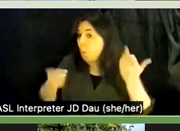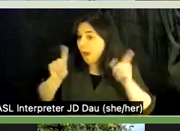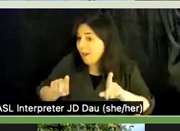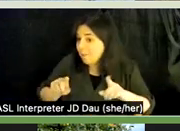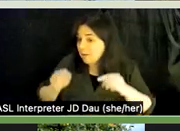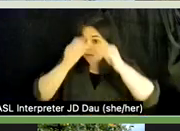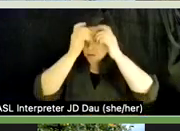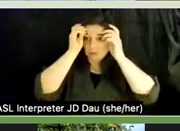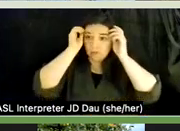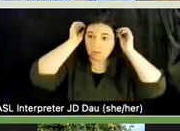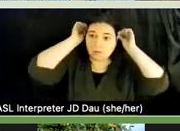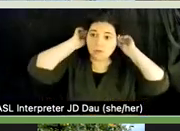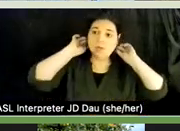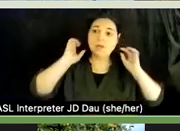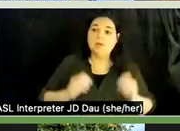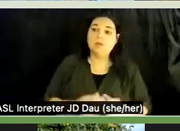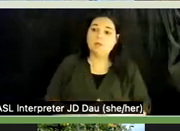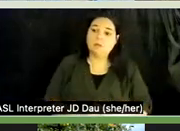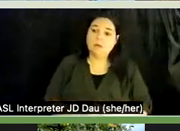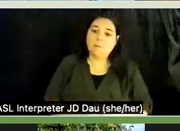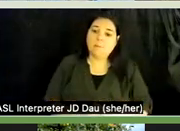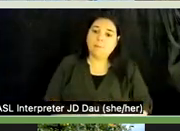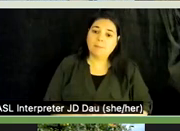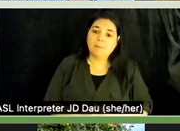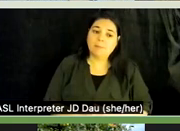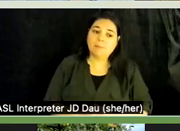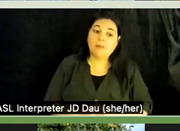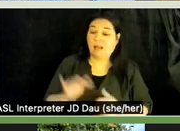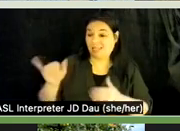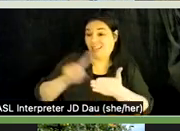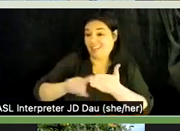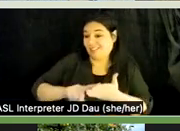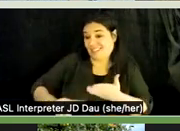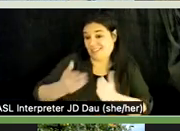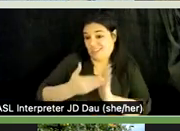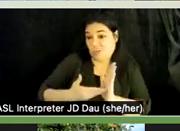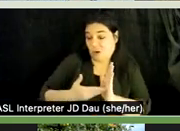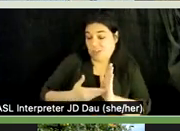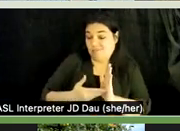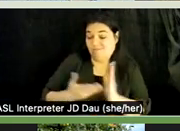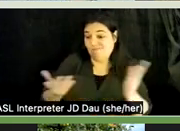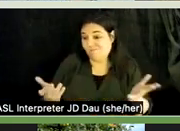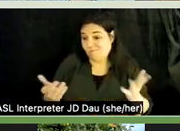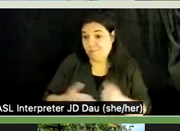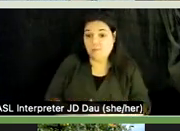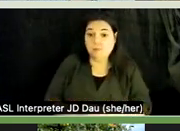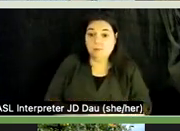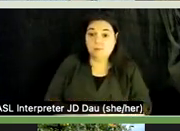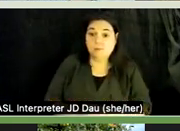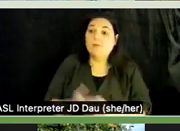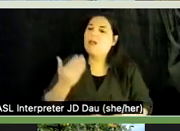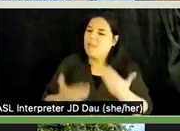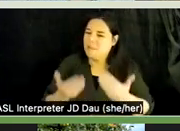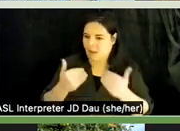And that's largely what happens at the investigative stage. There may be testing